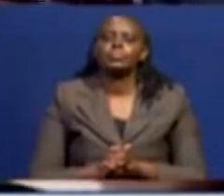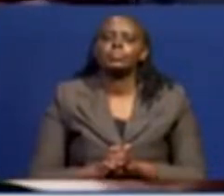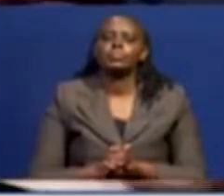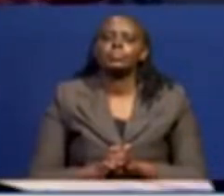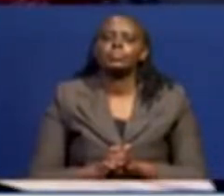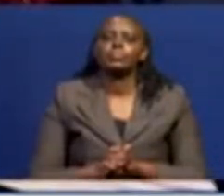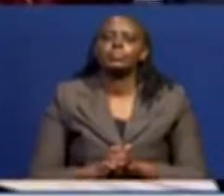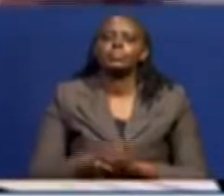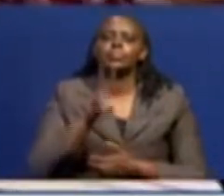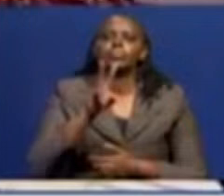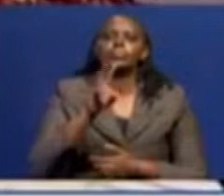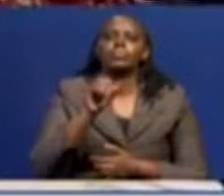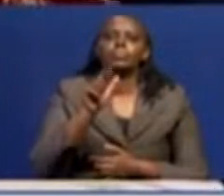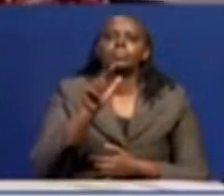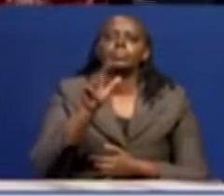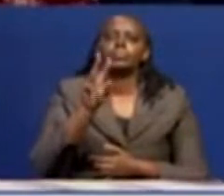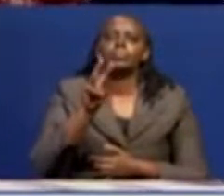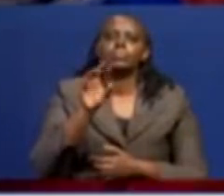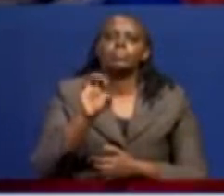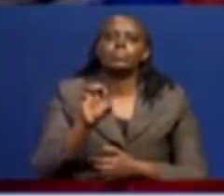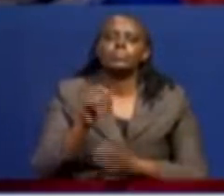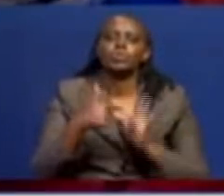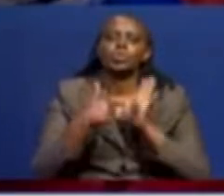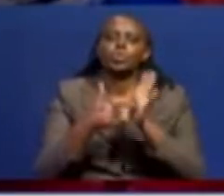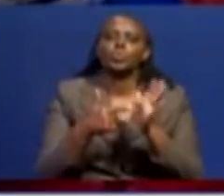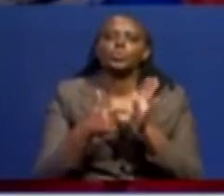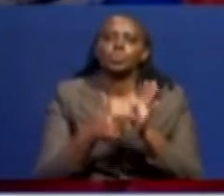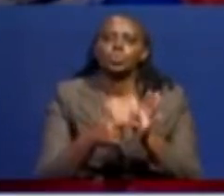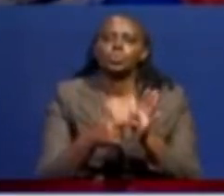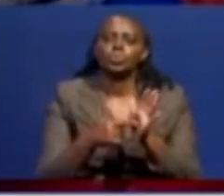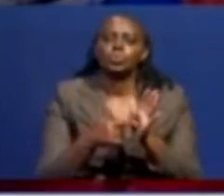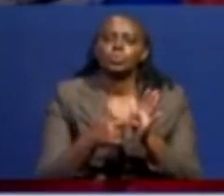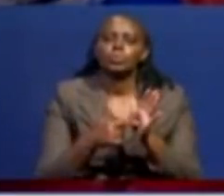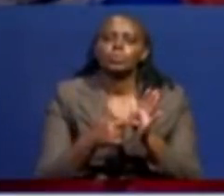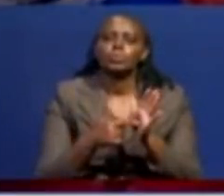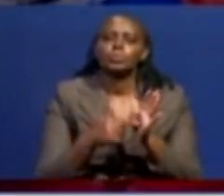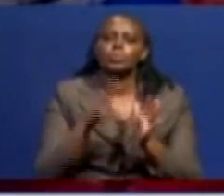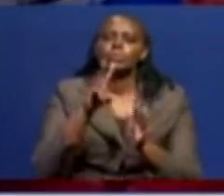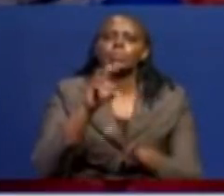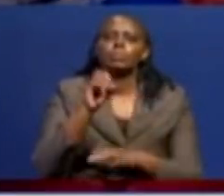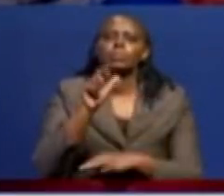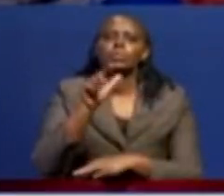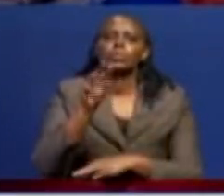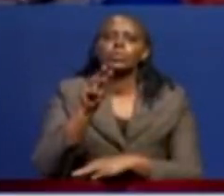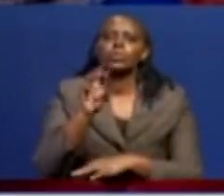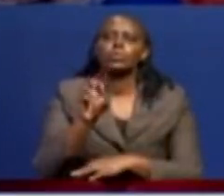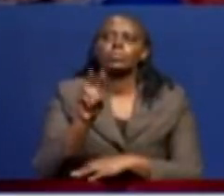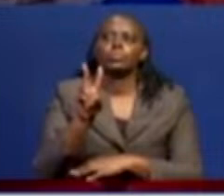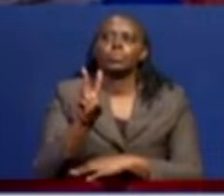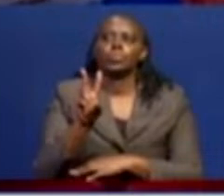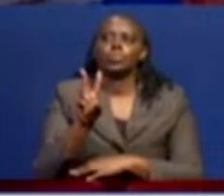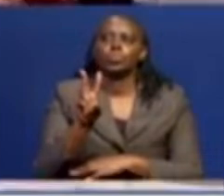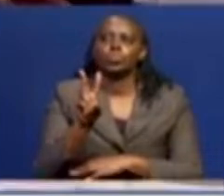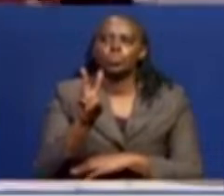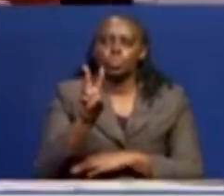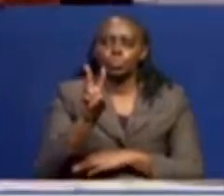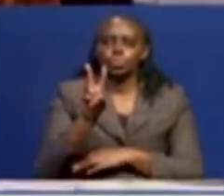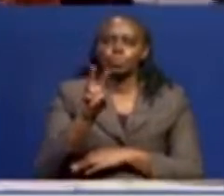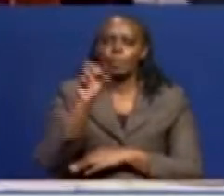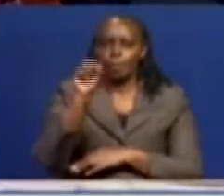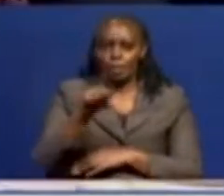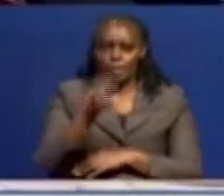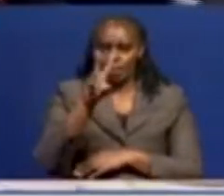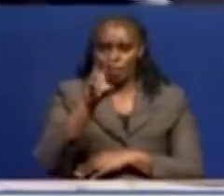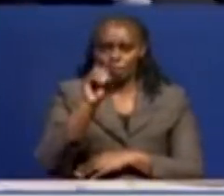On page volume, identify the volume and volume page. 2. Volume 2. Volume 2. Volume